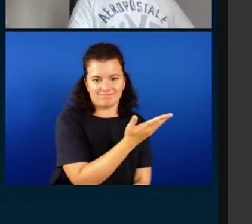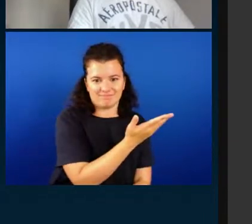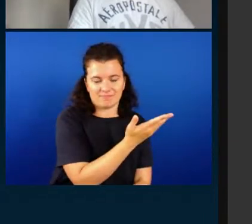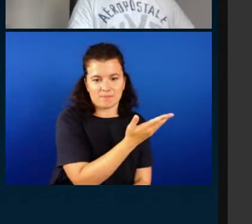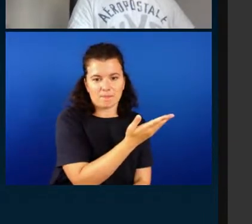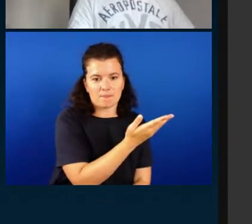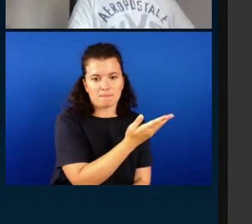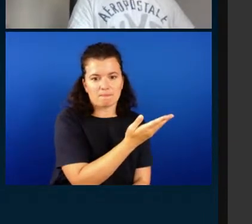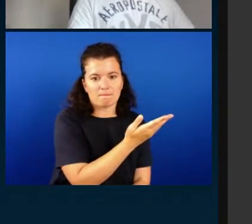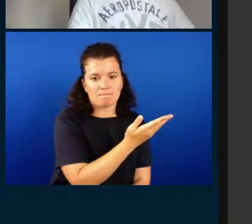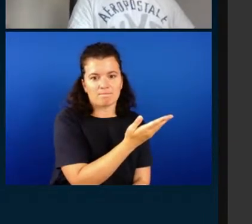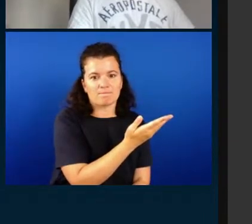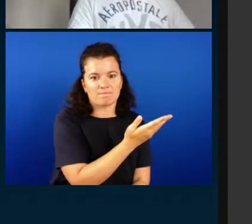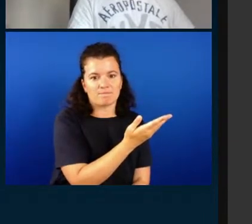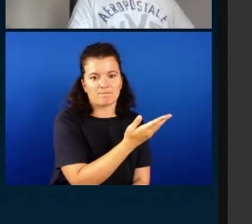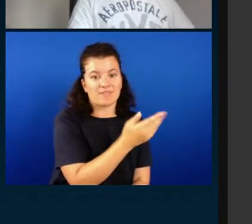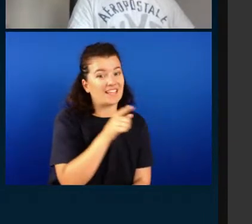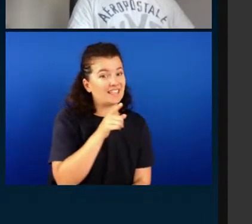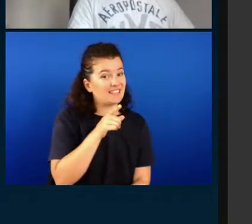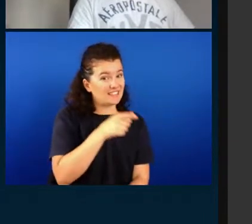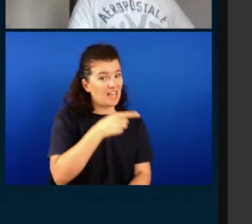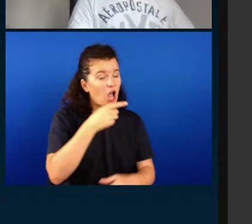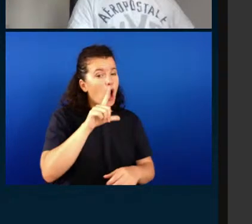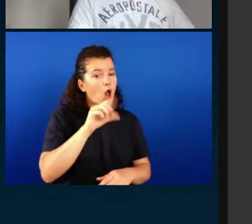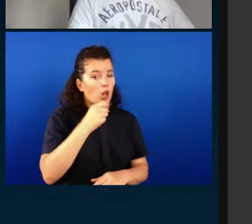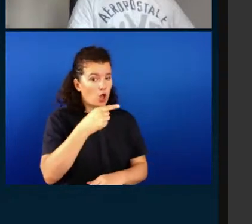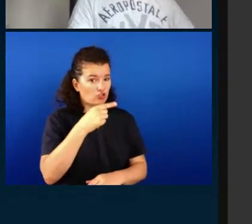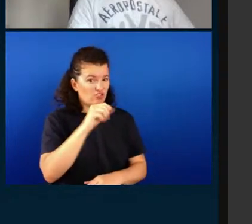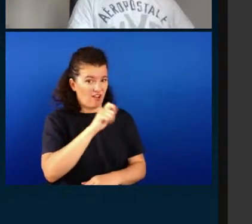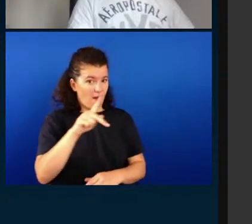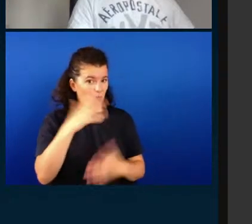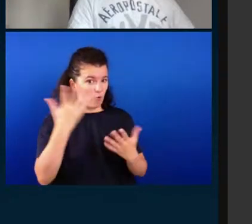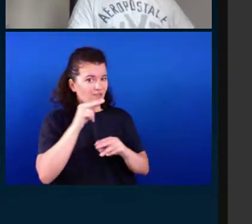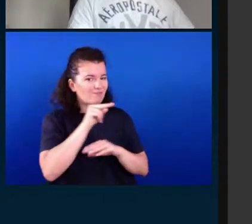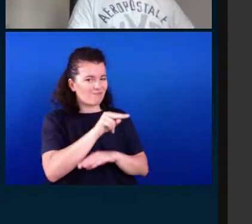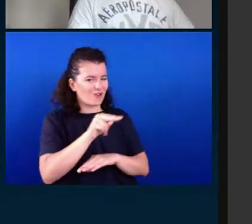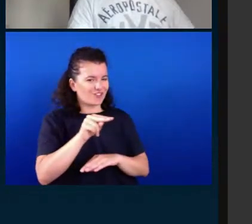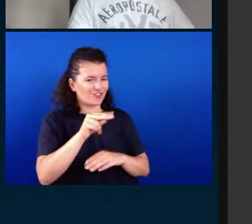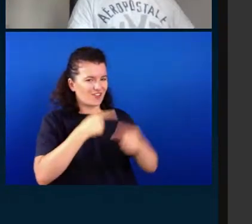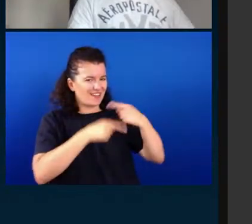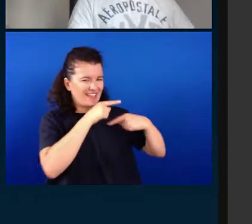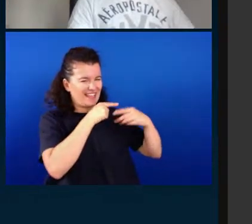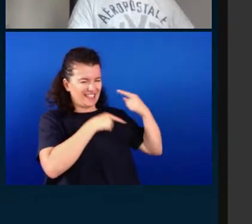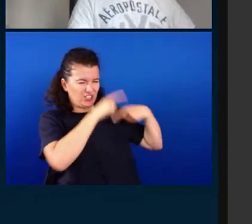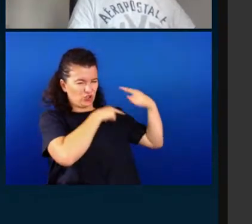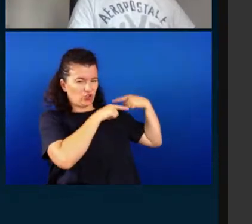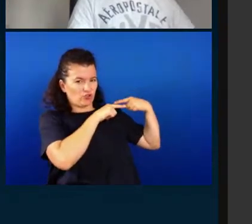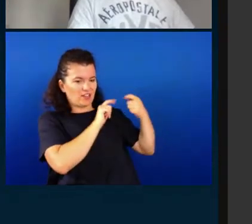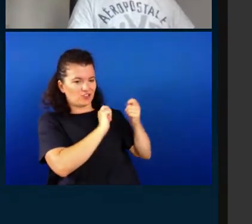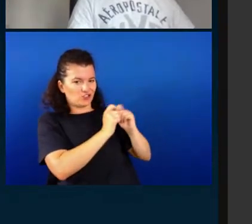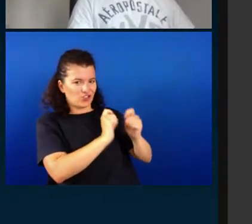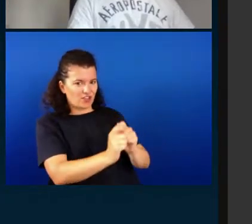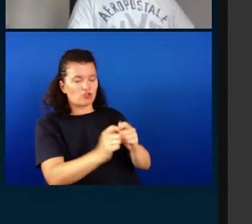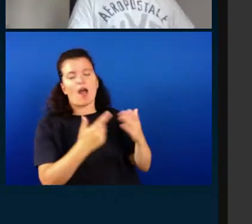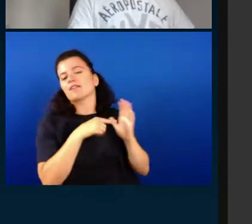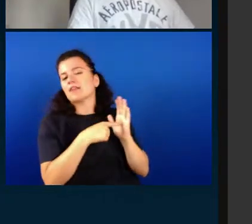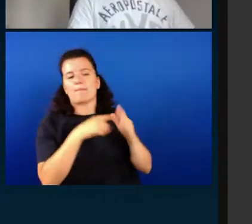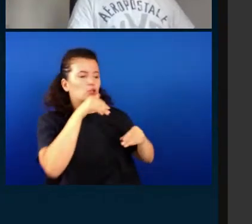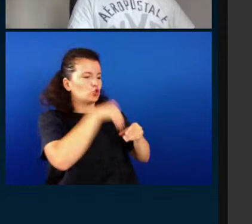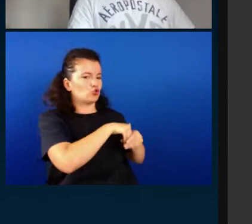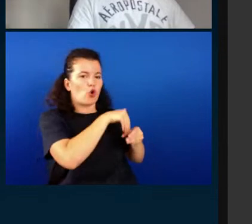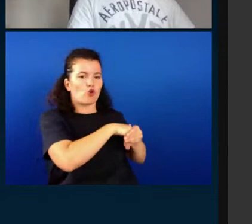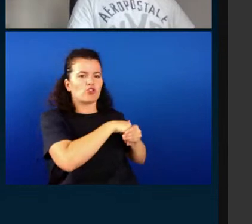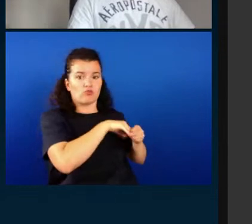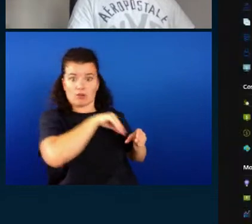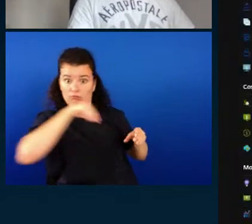to monitor the change history of a storage account, for example. And